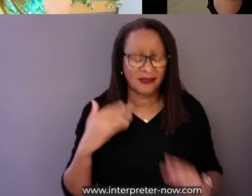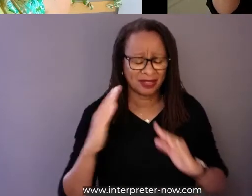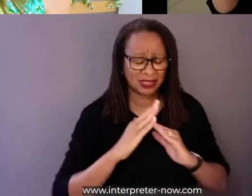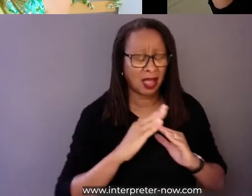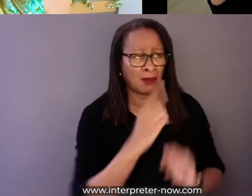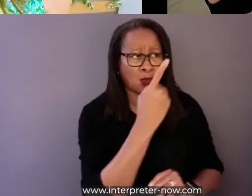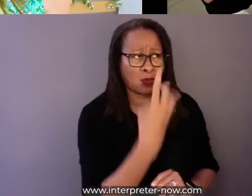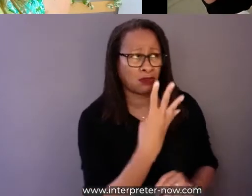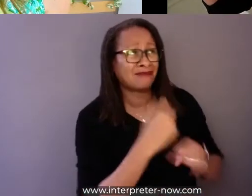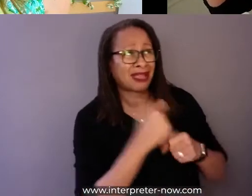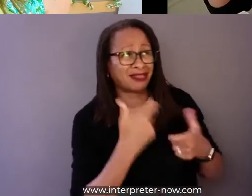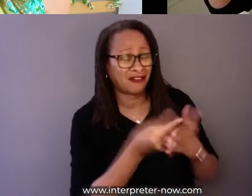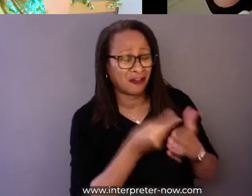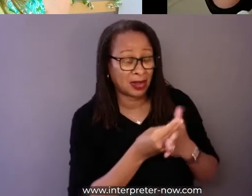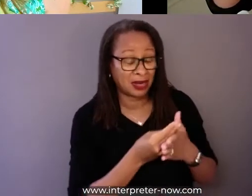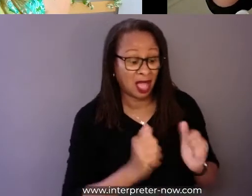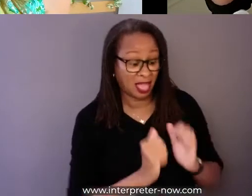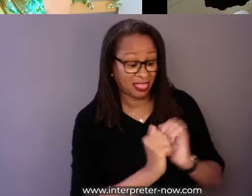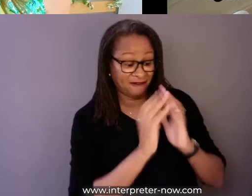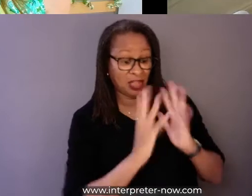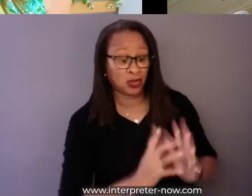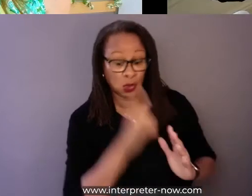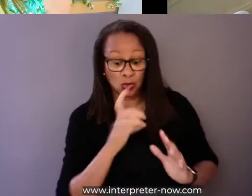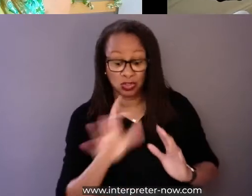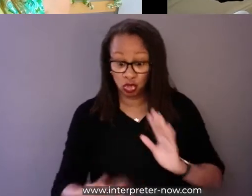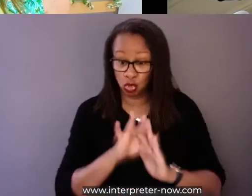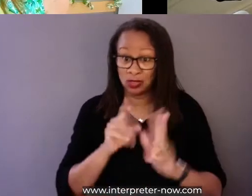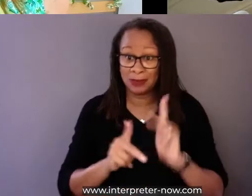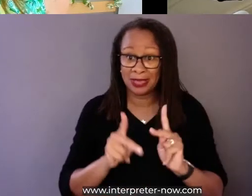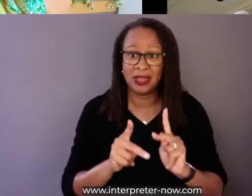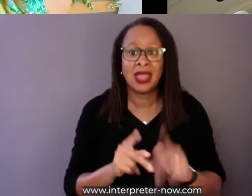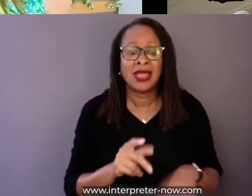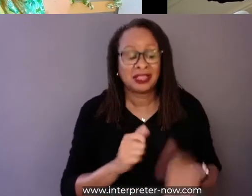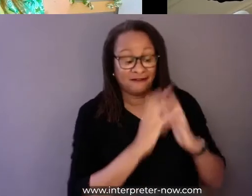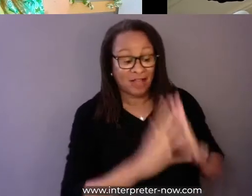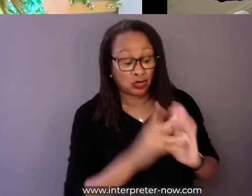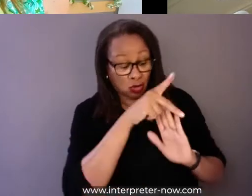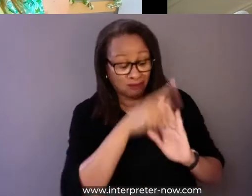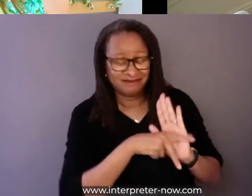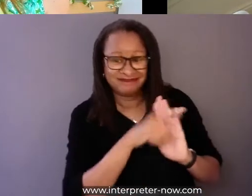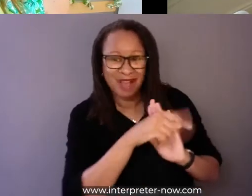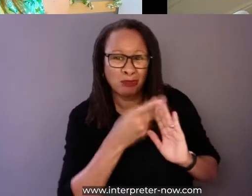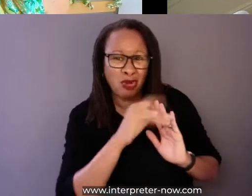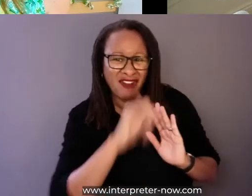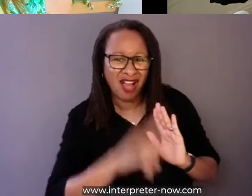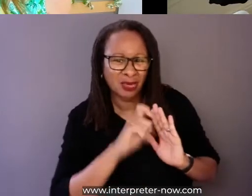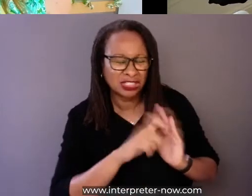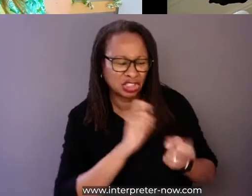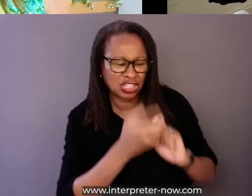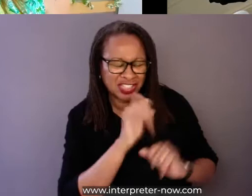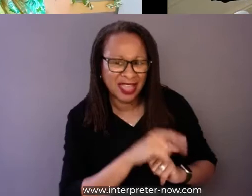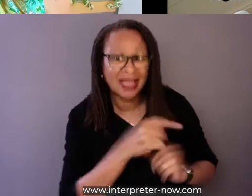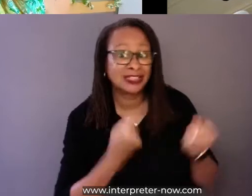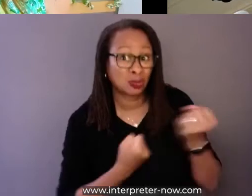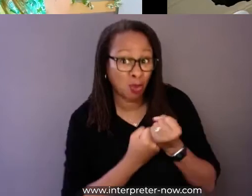making a lot of money. We have the founder who's making those selections. So if we could tweak that founder profile just a little bit and support